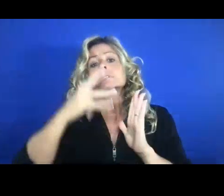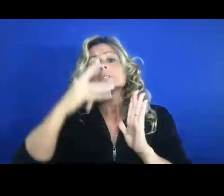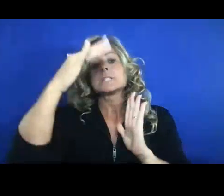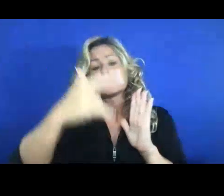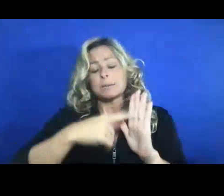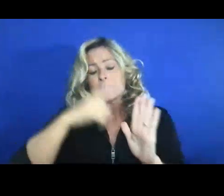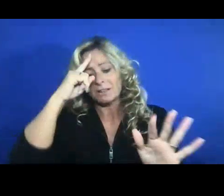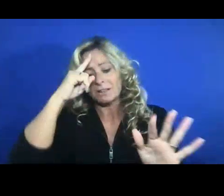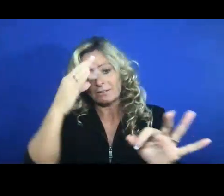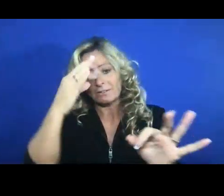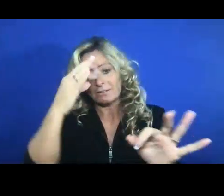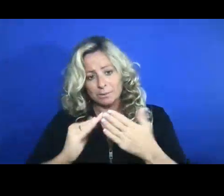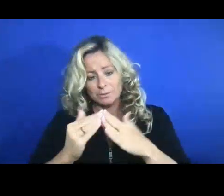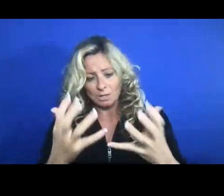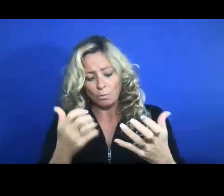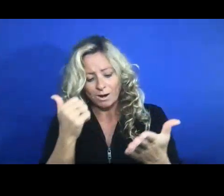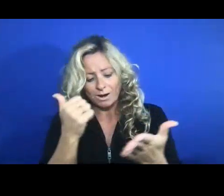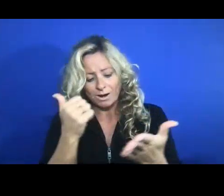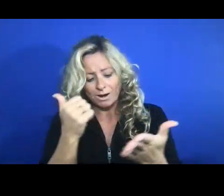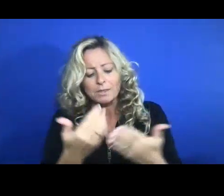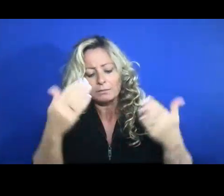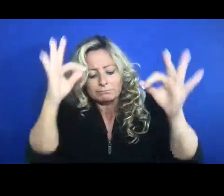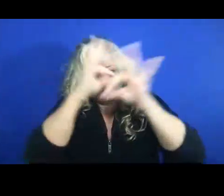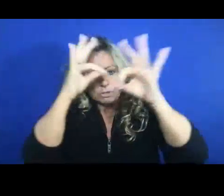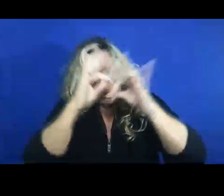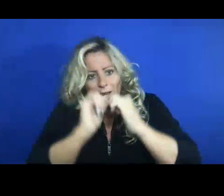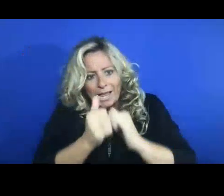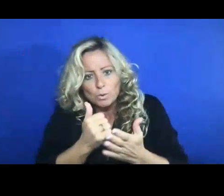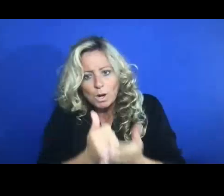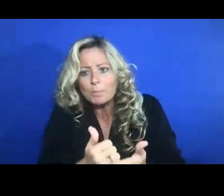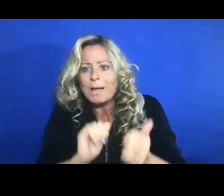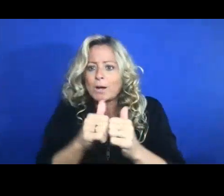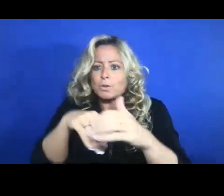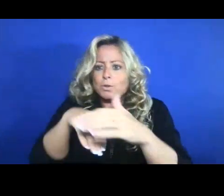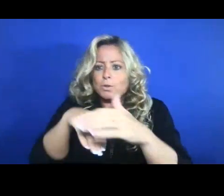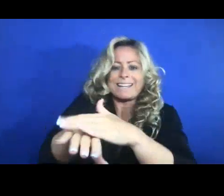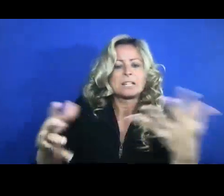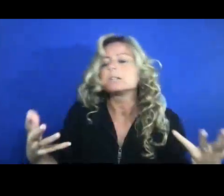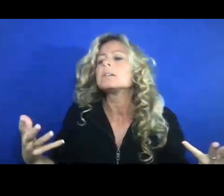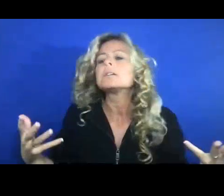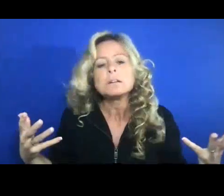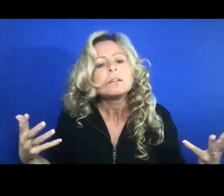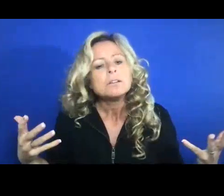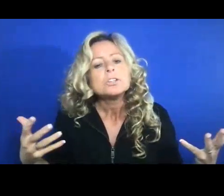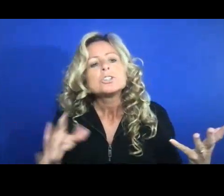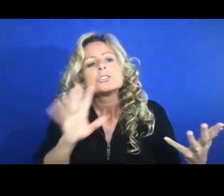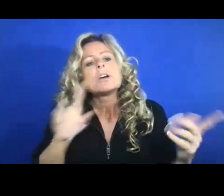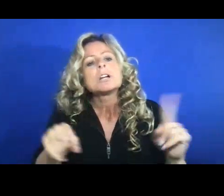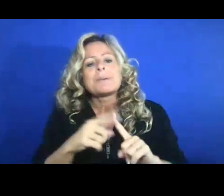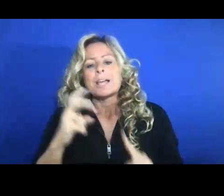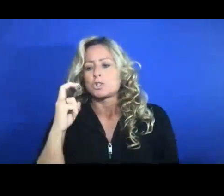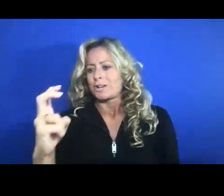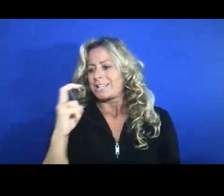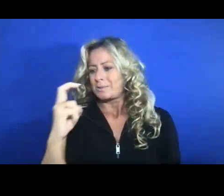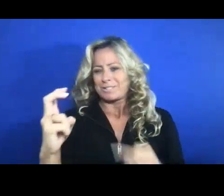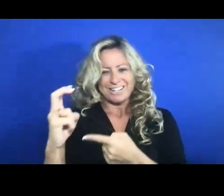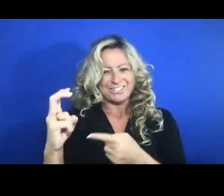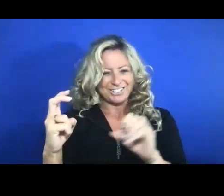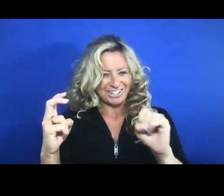faith communities, they want to help, they just don't know how to help, or they don't know where to enter. So as you were talking about transportation,